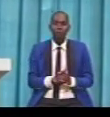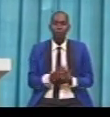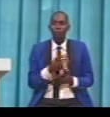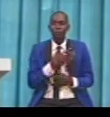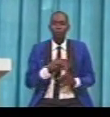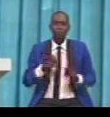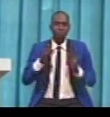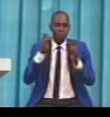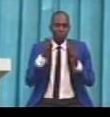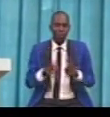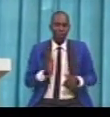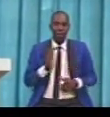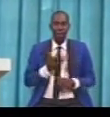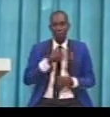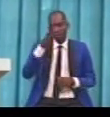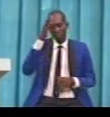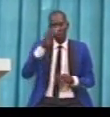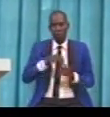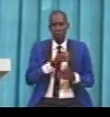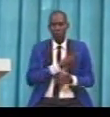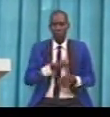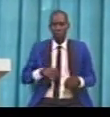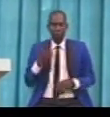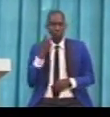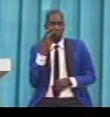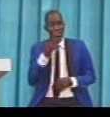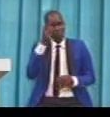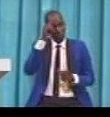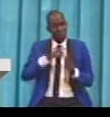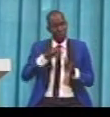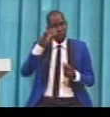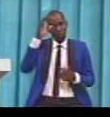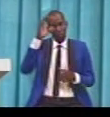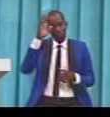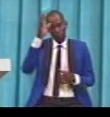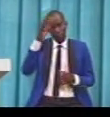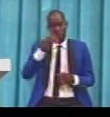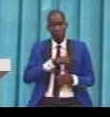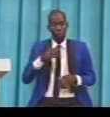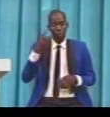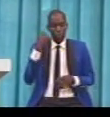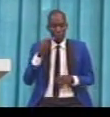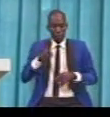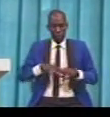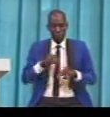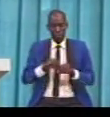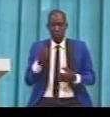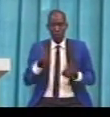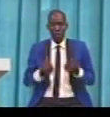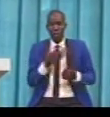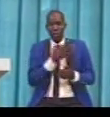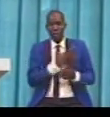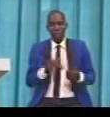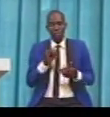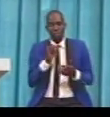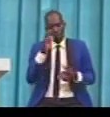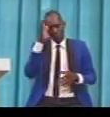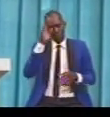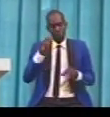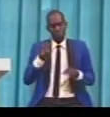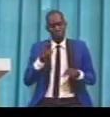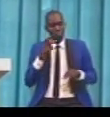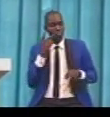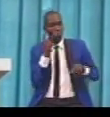Immediately, our Father in the Lord saw him. Remember, he was just sitting in the car. The man was there at the bus stop. He knew that the man had a great problem.